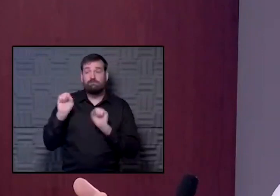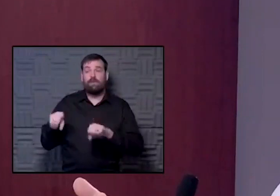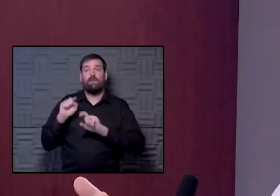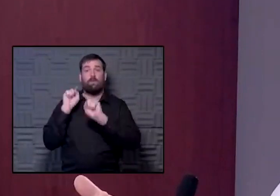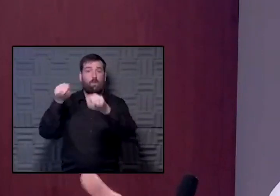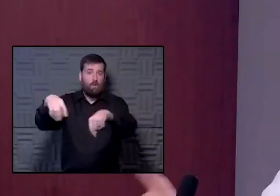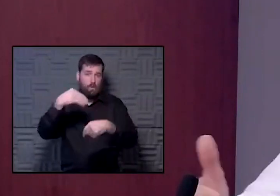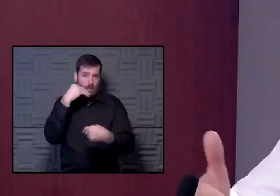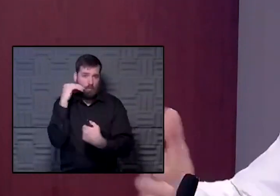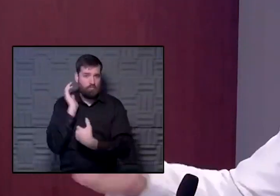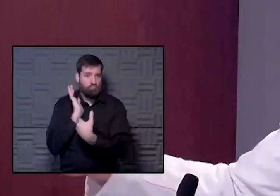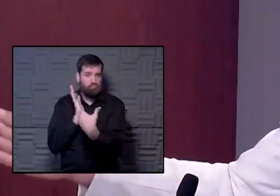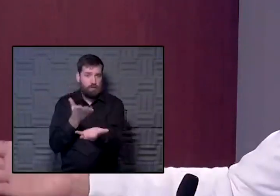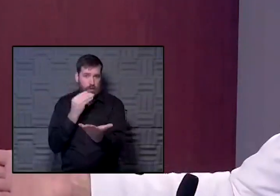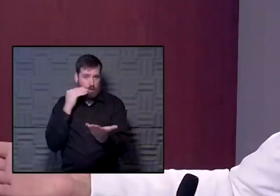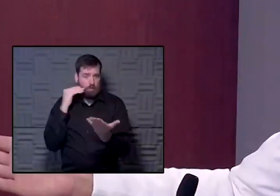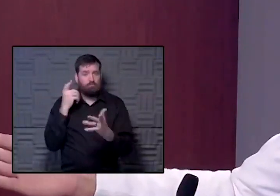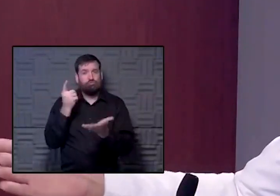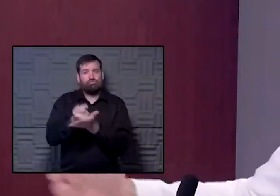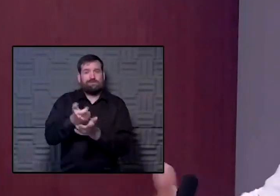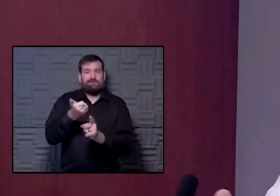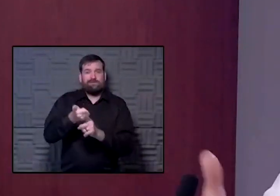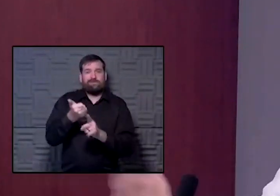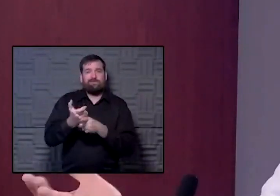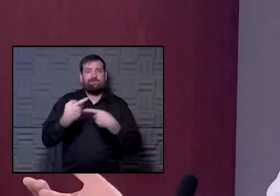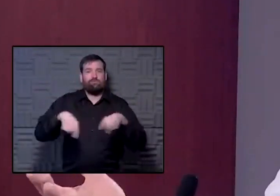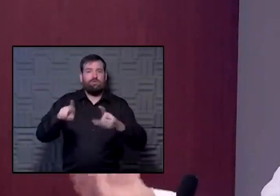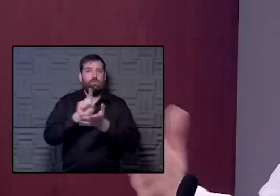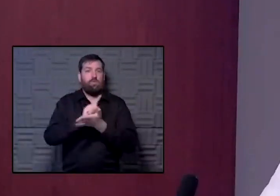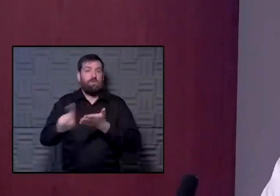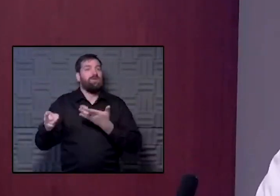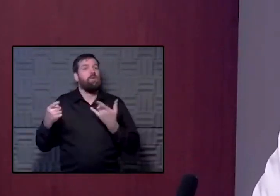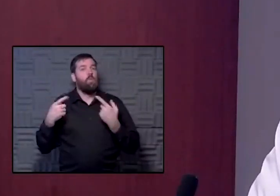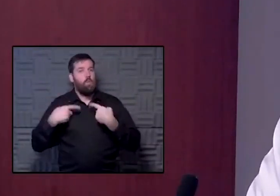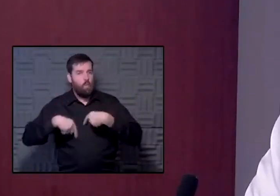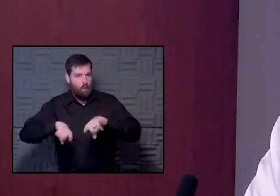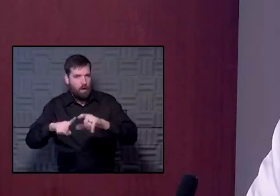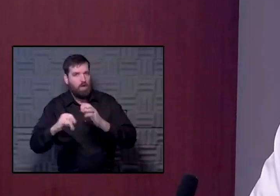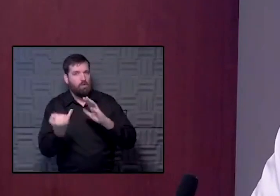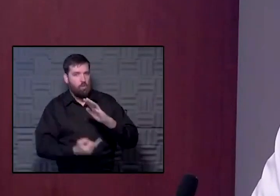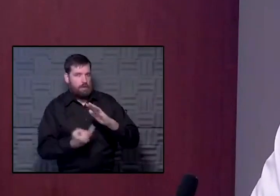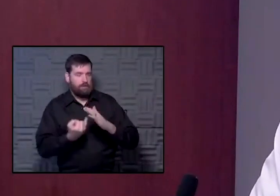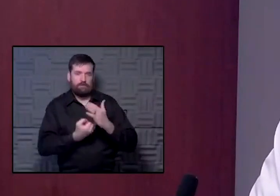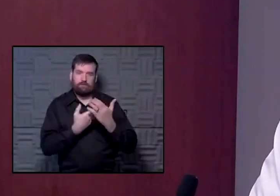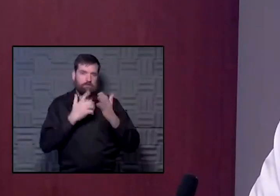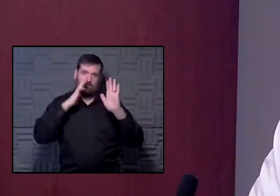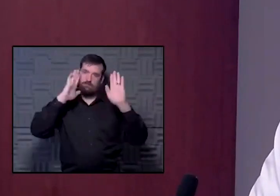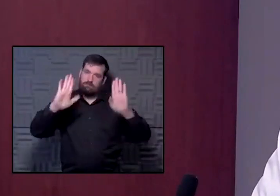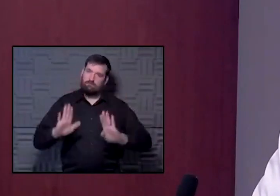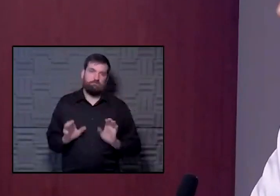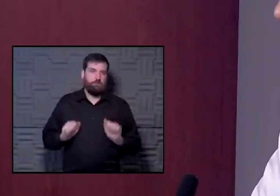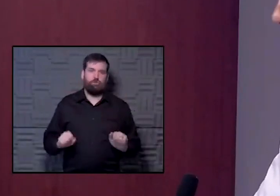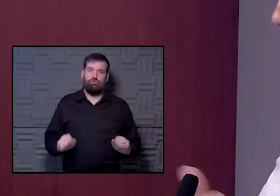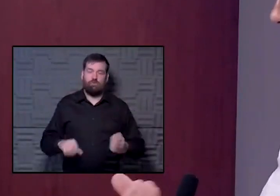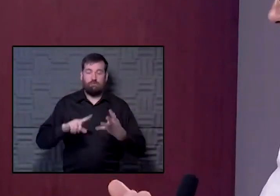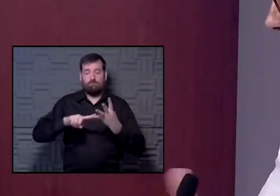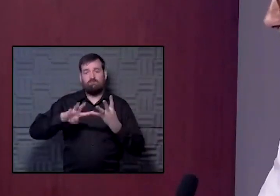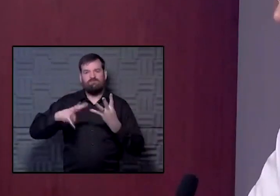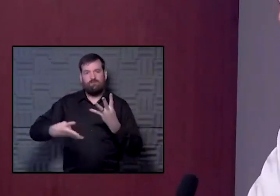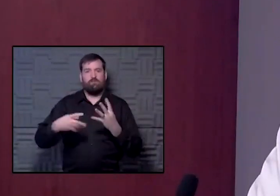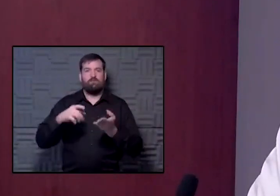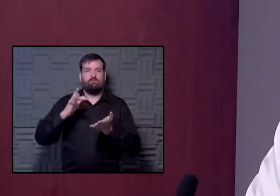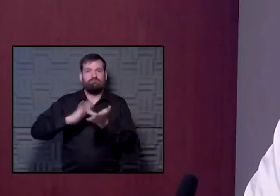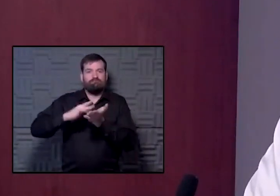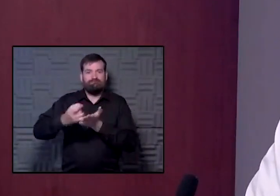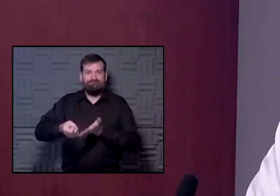this nebulizer with you, and treat yourself over a week in quarantine. Great potential there. The fourth treatment is an oral